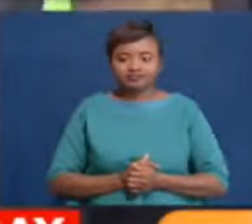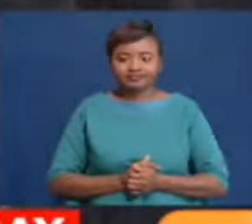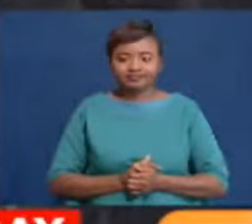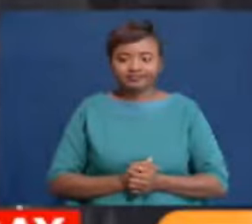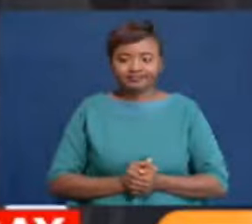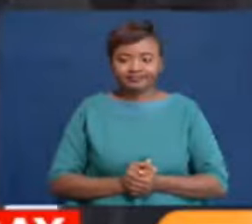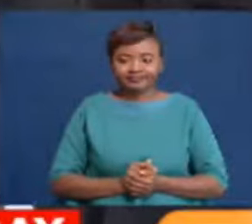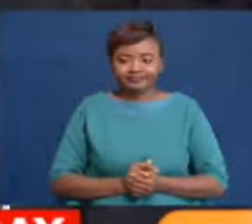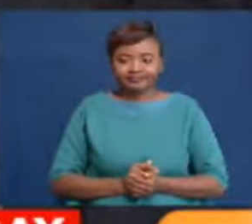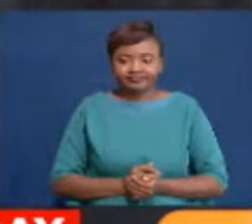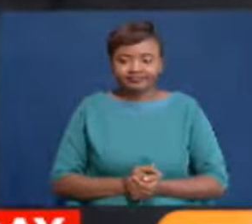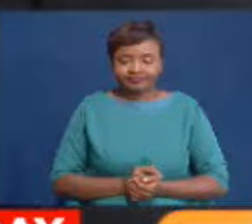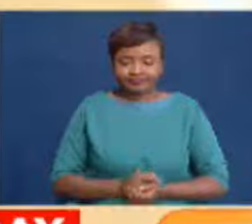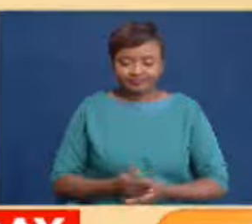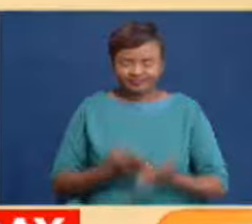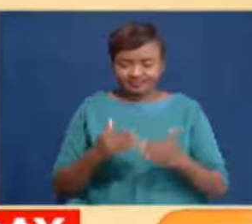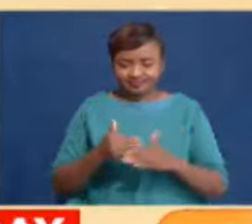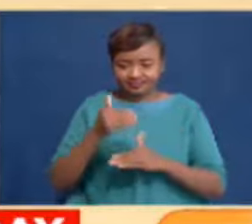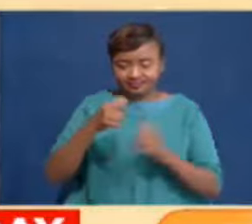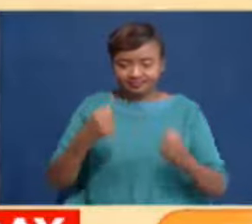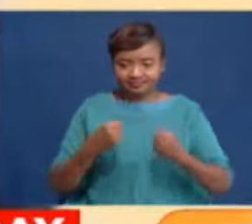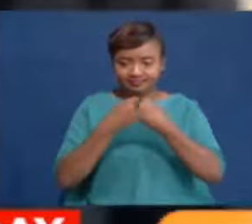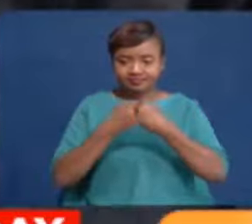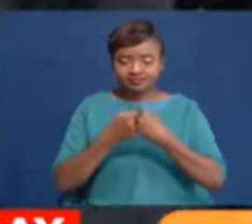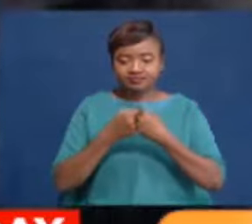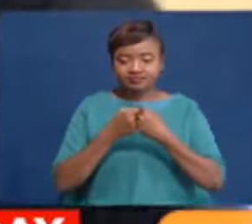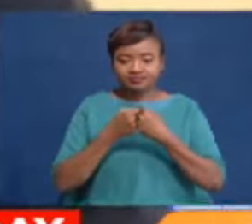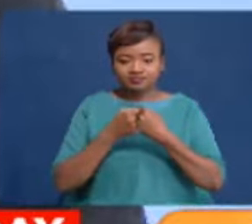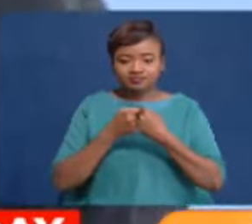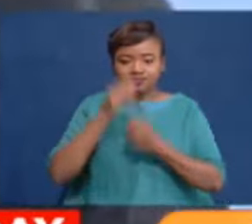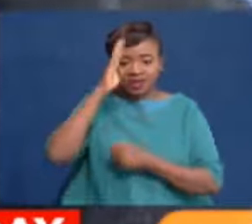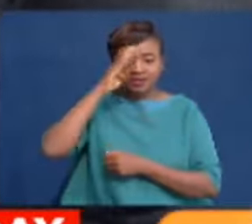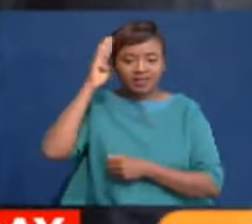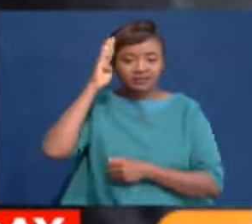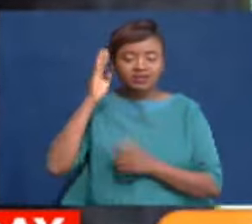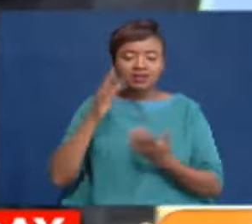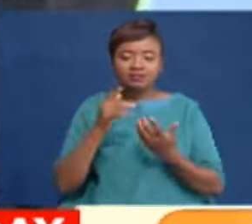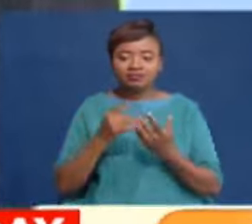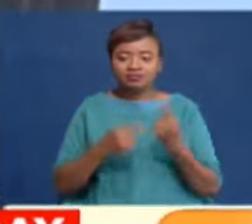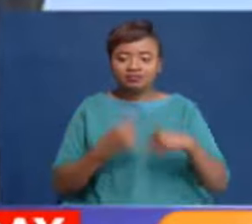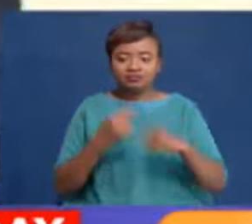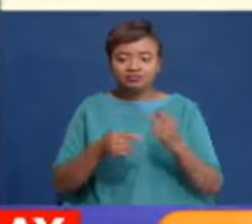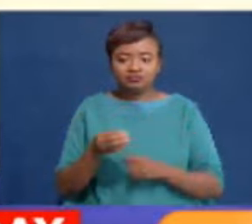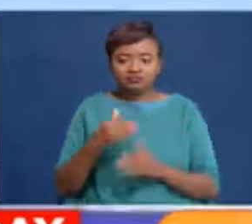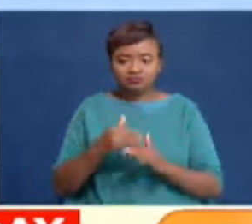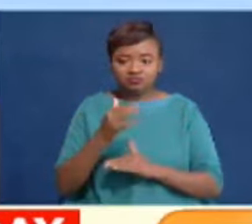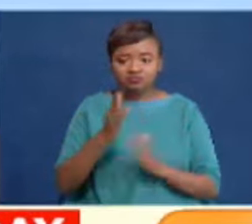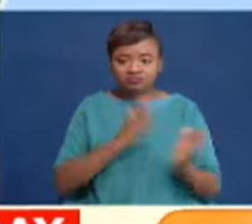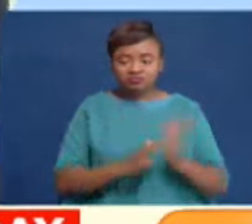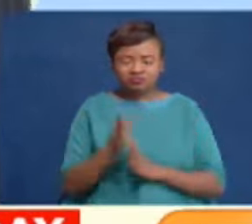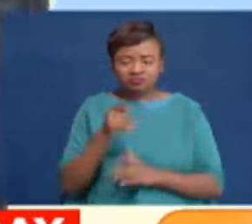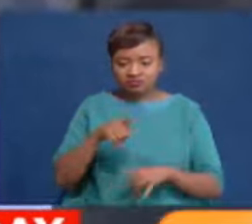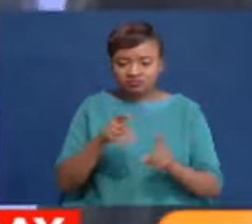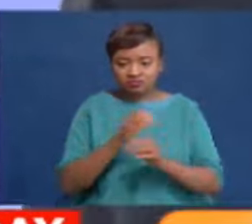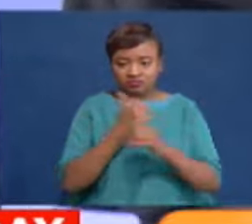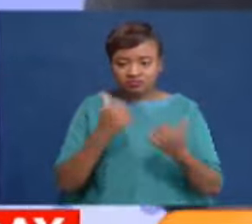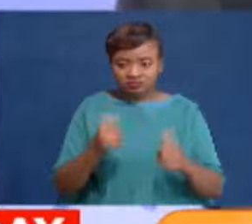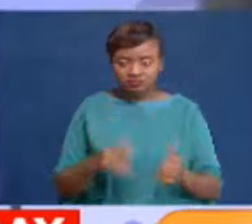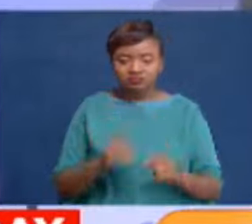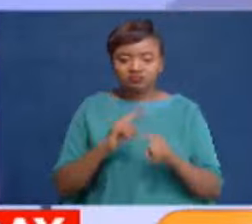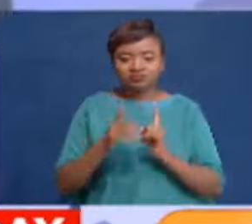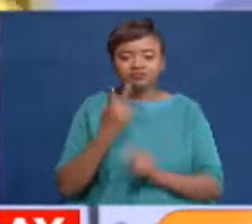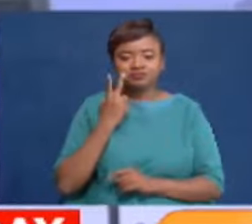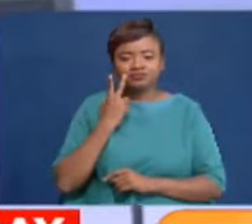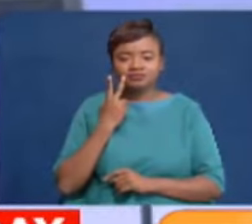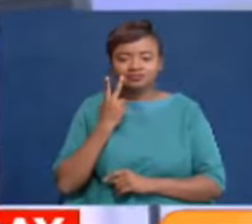Going into the opening match against Brazil, Kenya had not played any of the top-ranked nations to gauge their preparedness. Despite a good start,